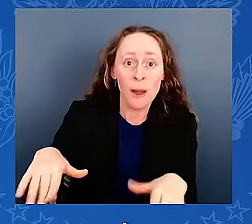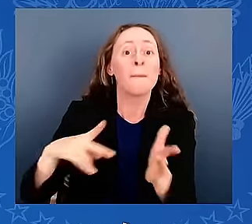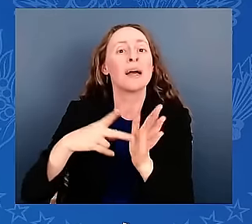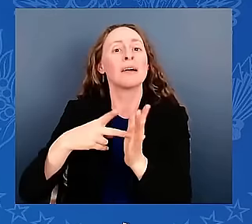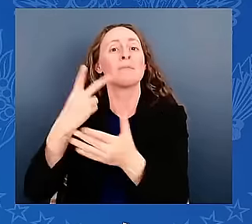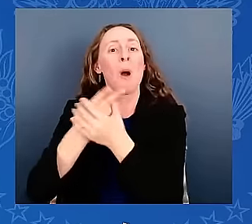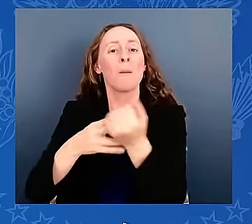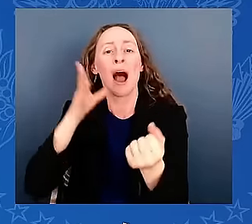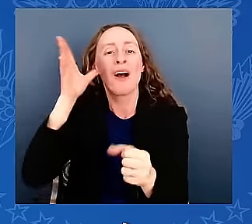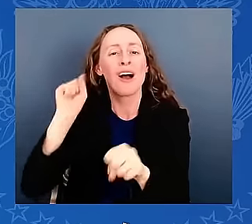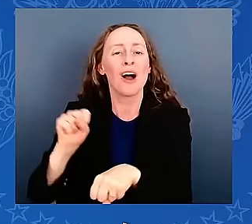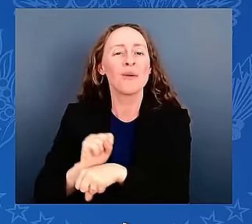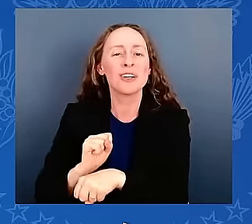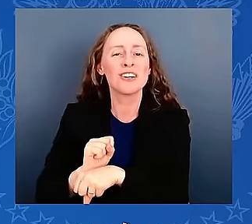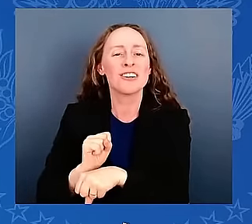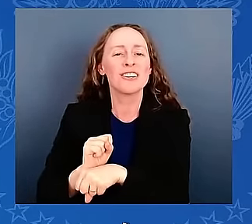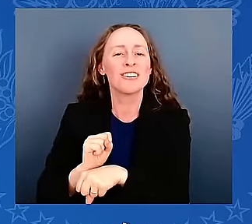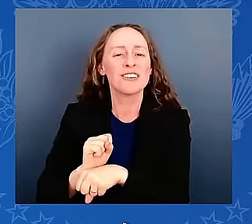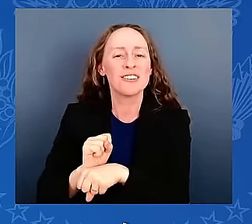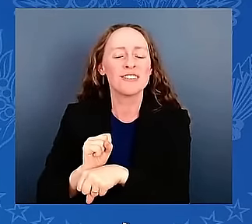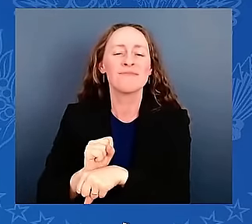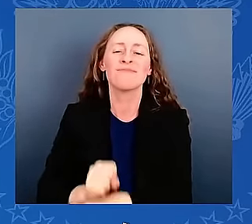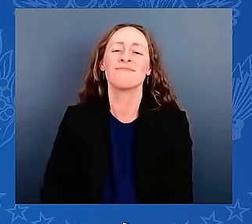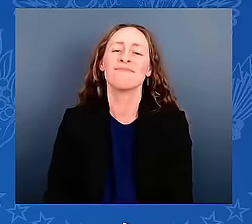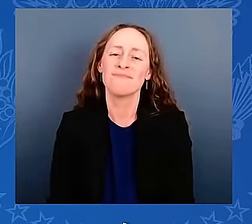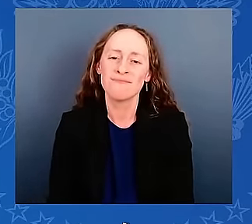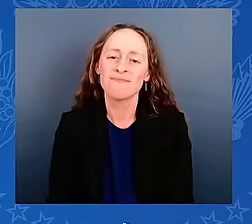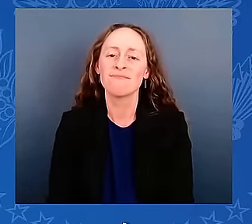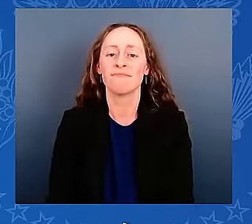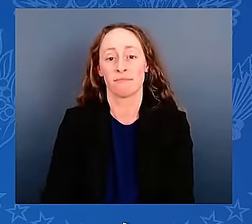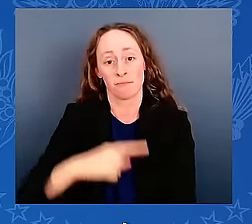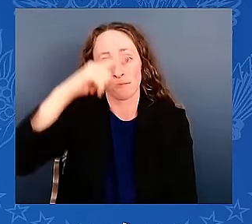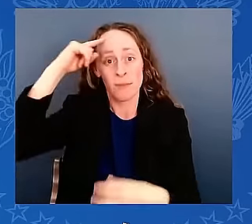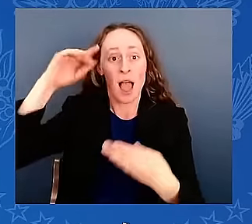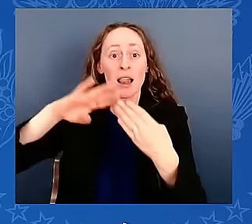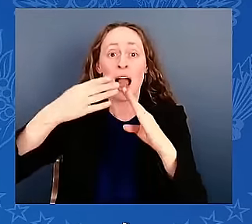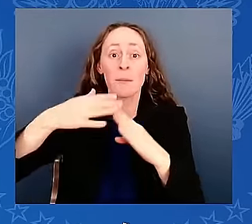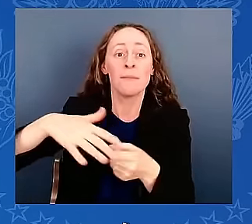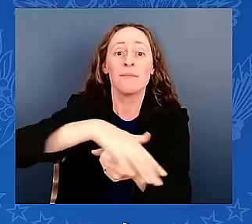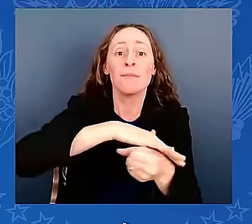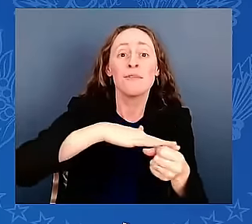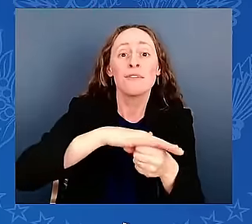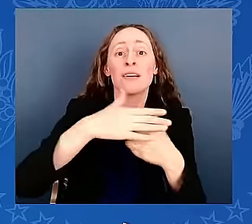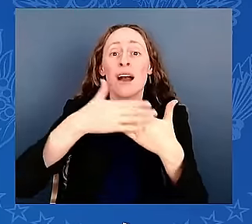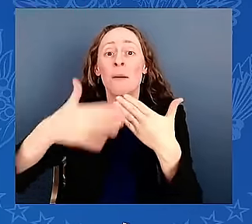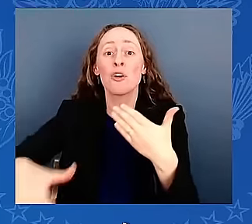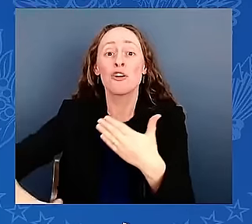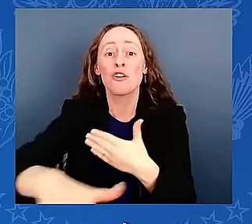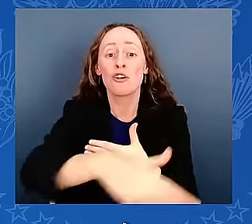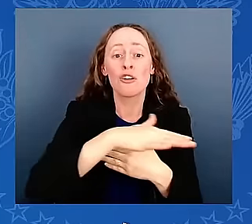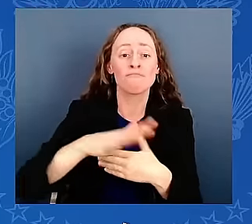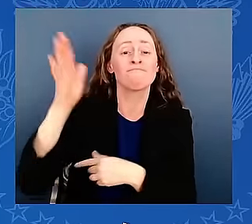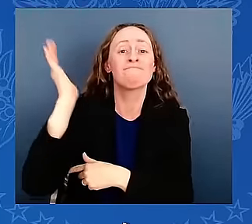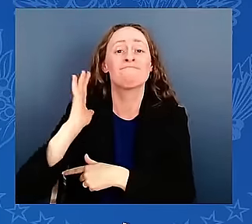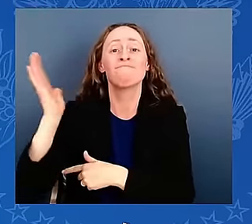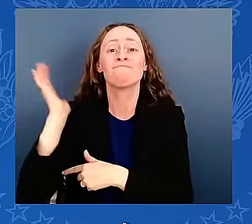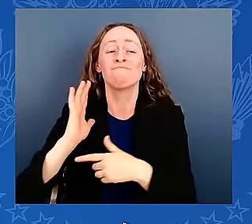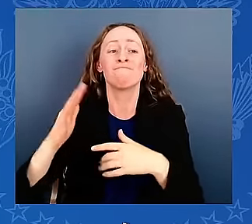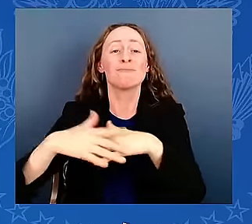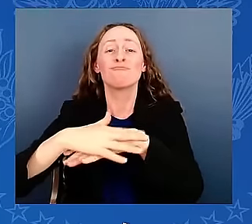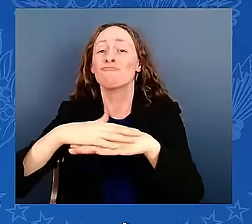We're connecting black neighborhoods that were cut off with old highways and disinvestment decades